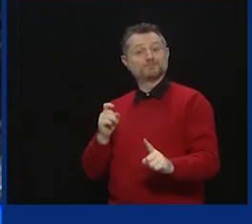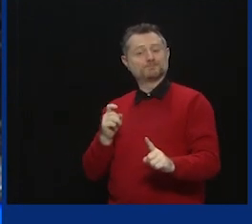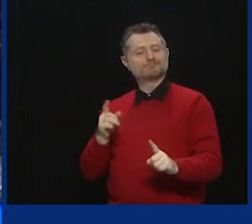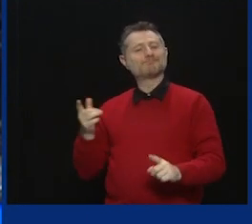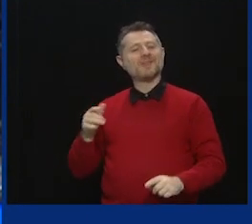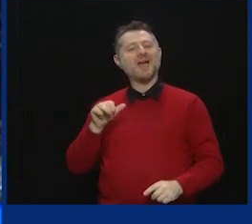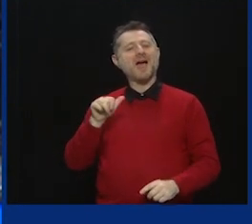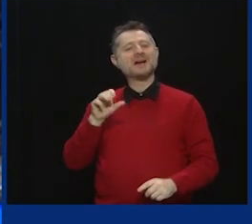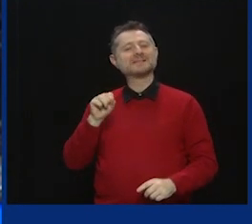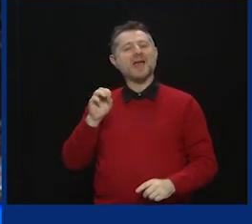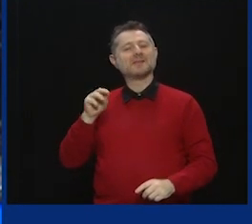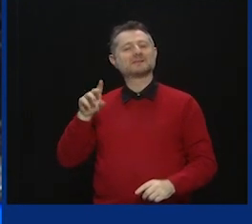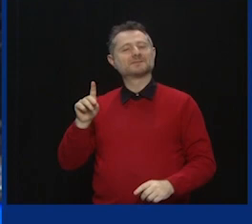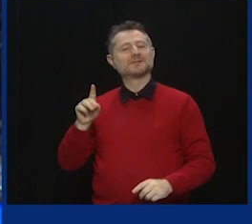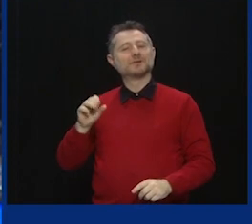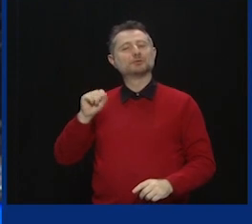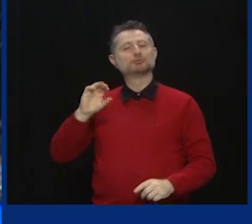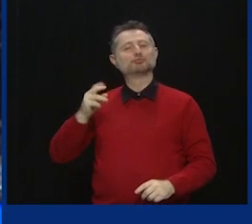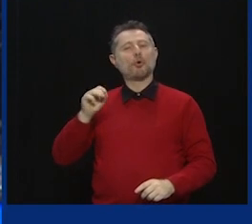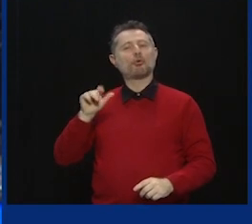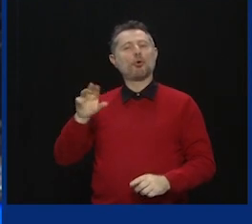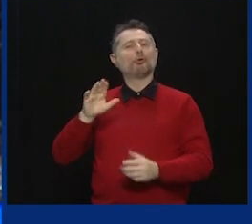here.